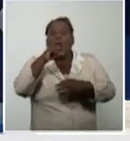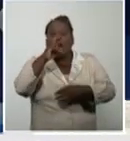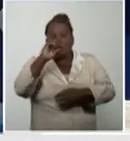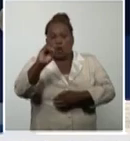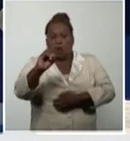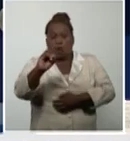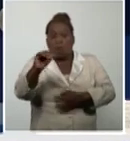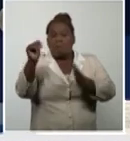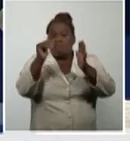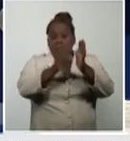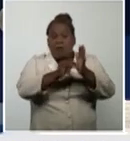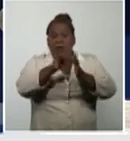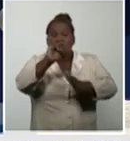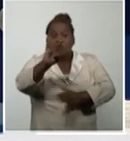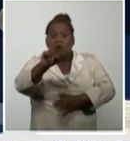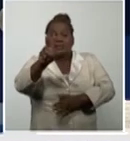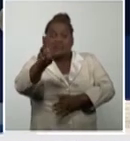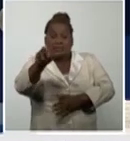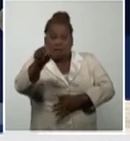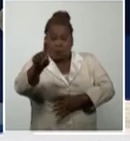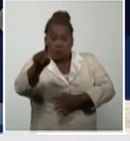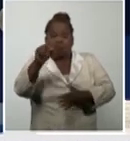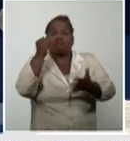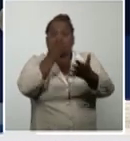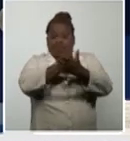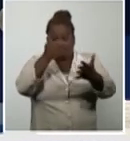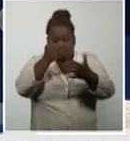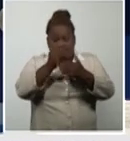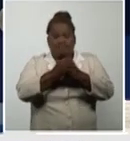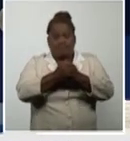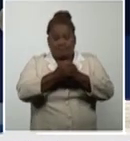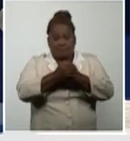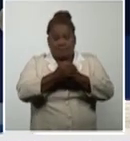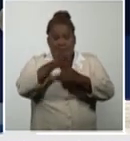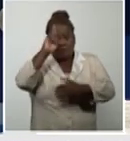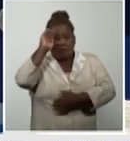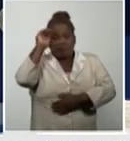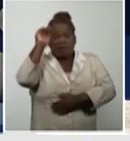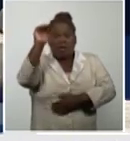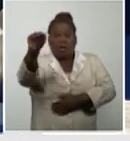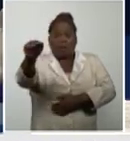Of the 1,931 patients diagnosed,